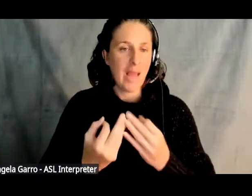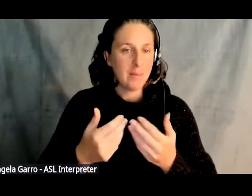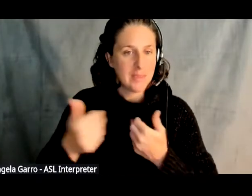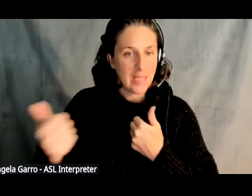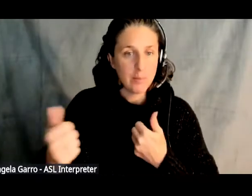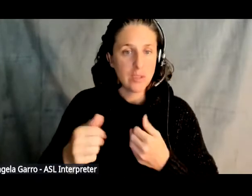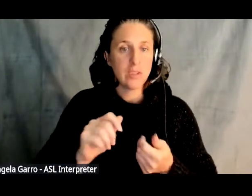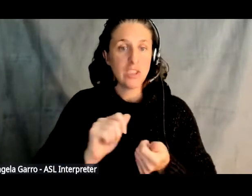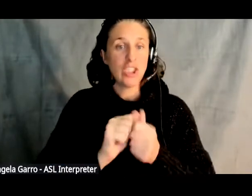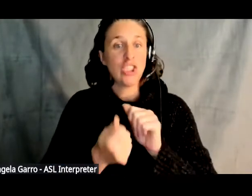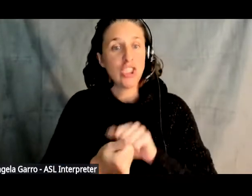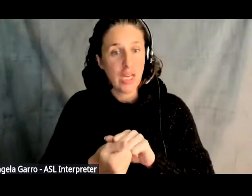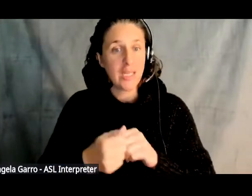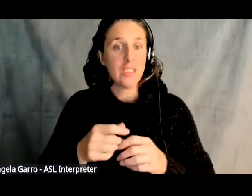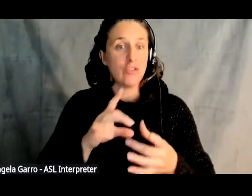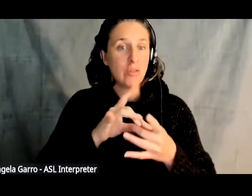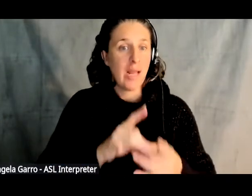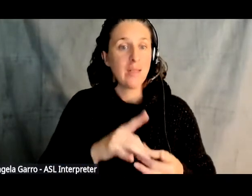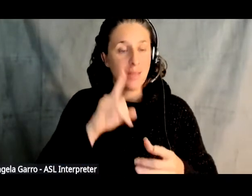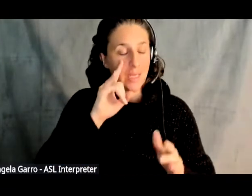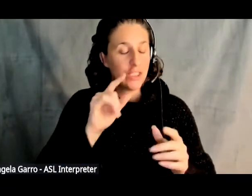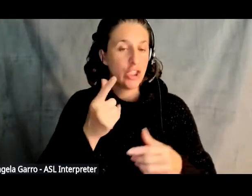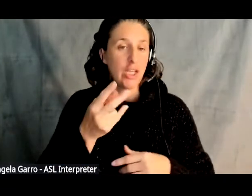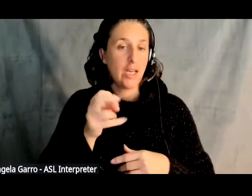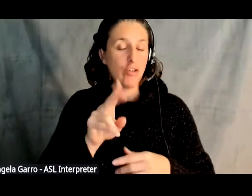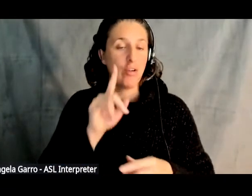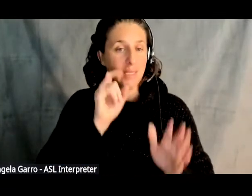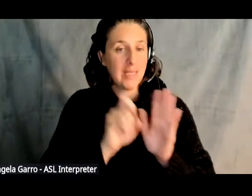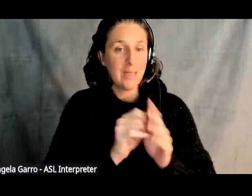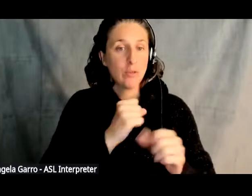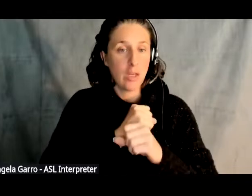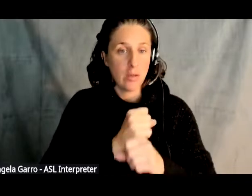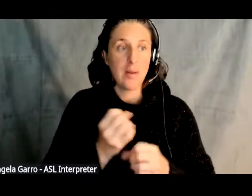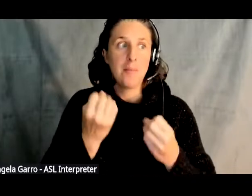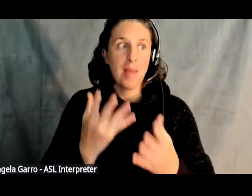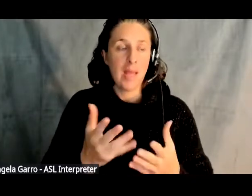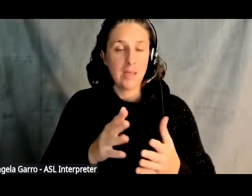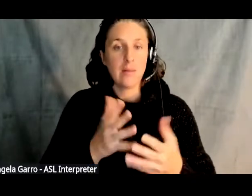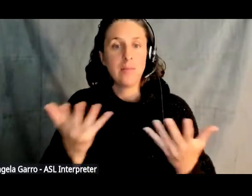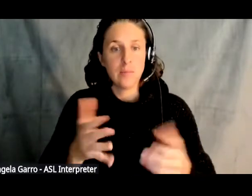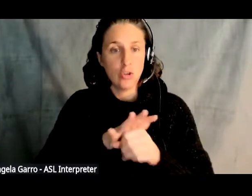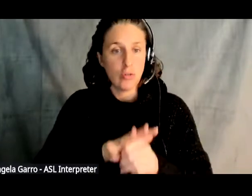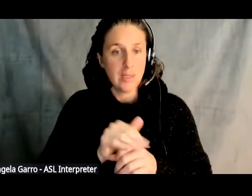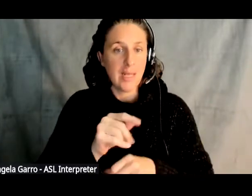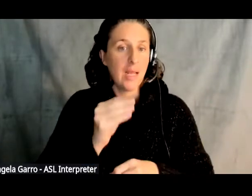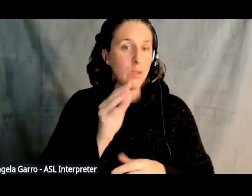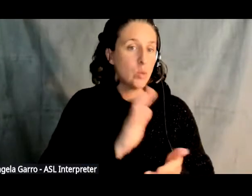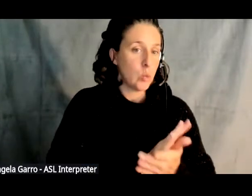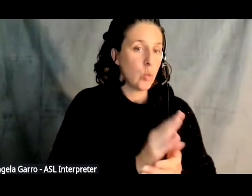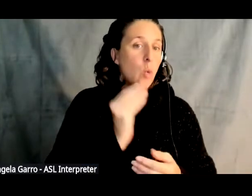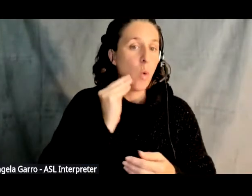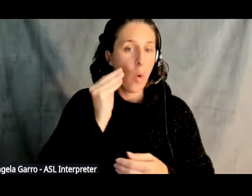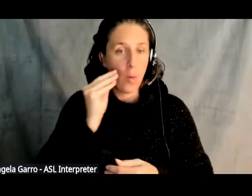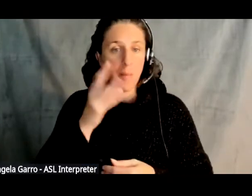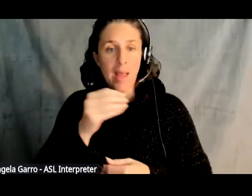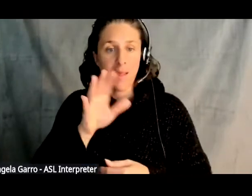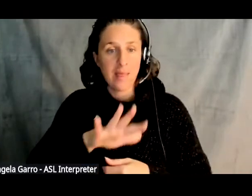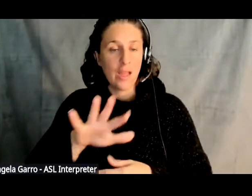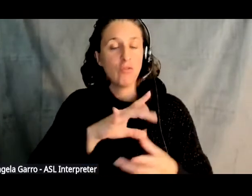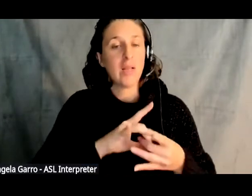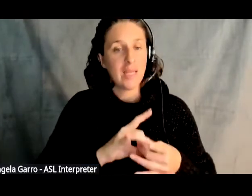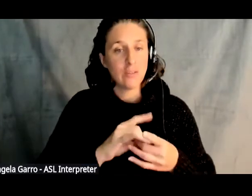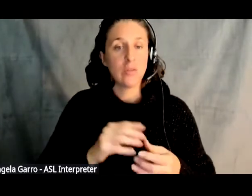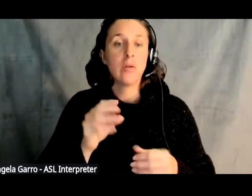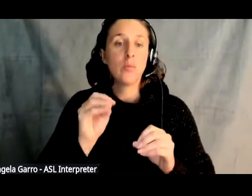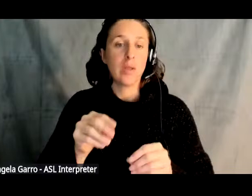related to gender identity protections, and many are under immense stress at school, at home, and their relationships, which puts them at